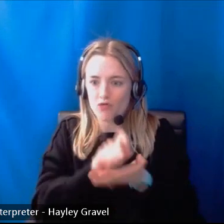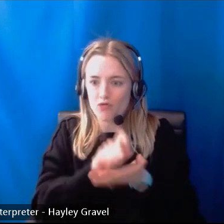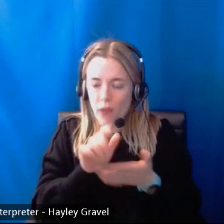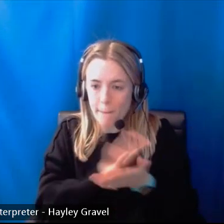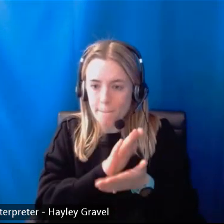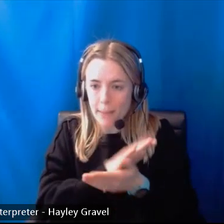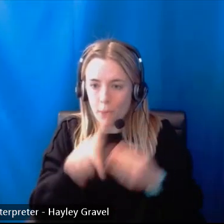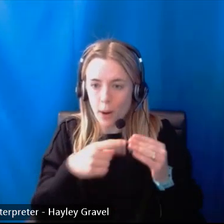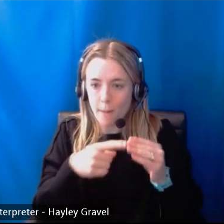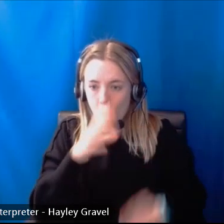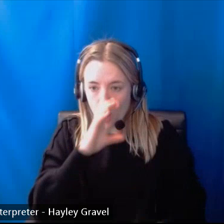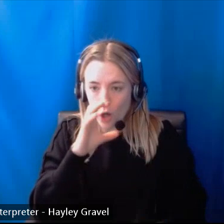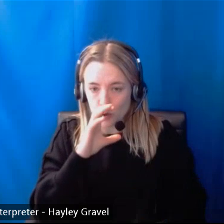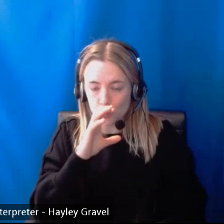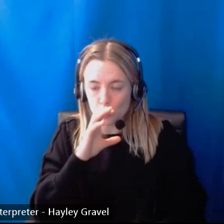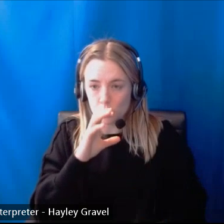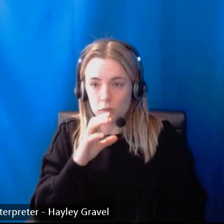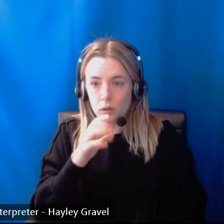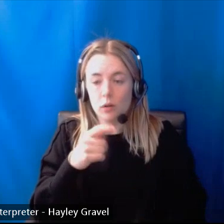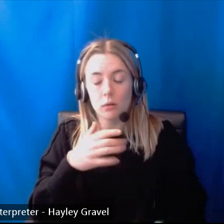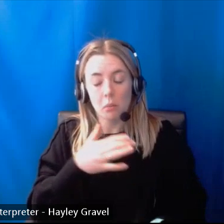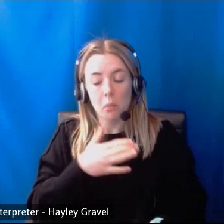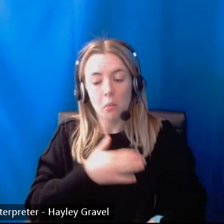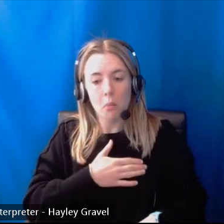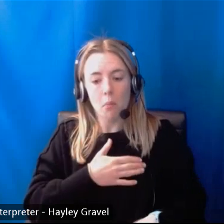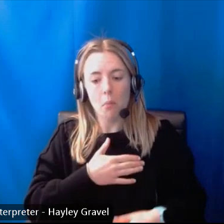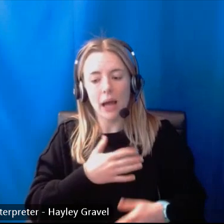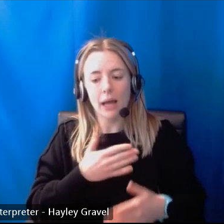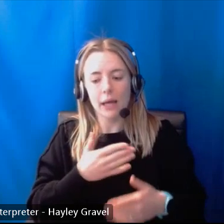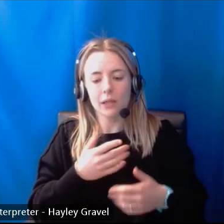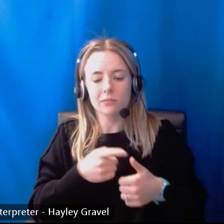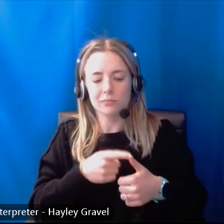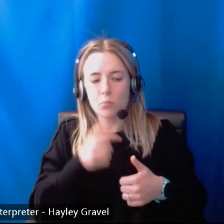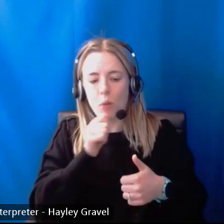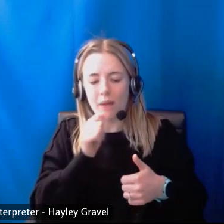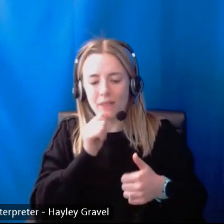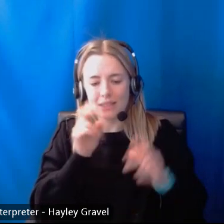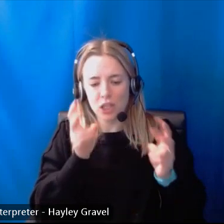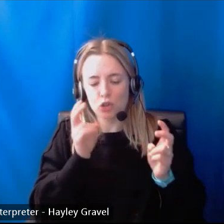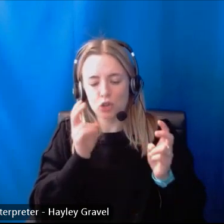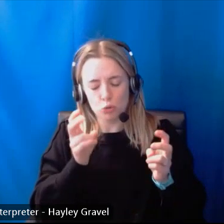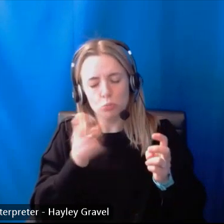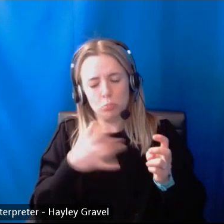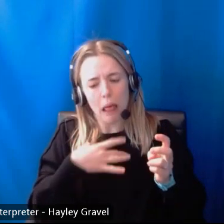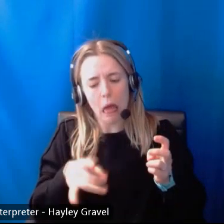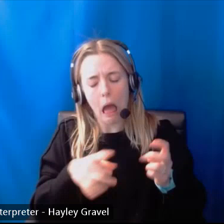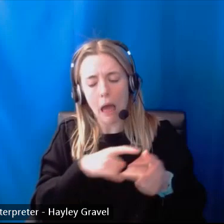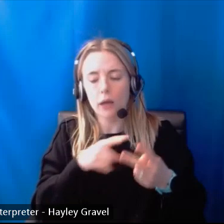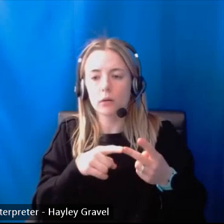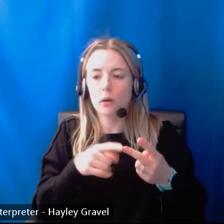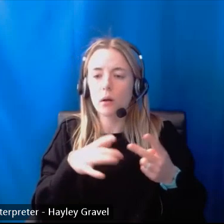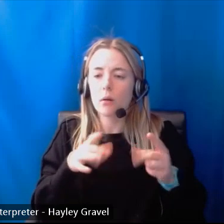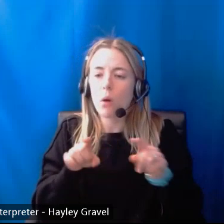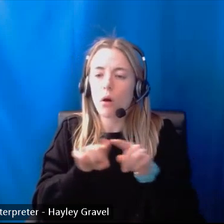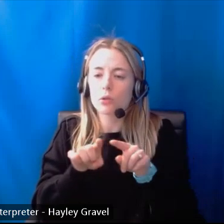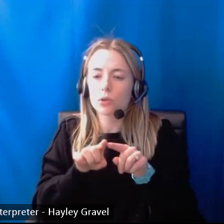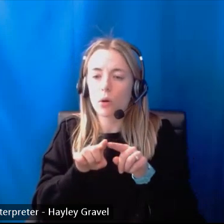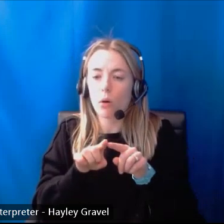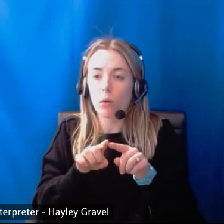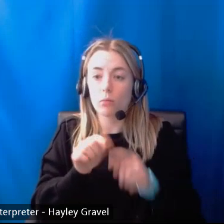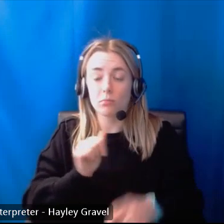the angle of I like the privacy issue. I also like the issue of I can be more